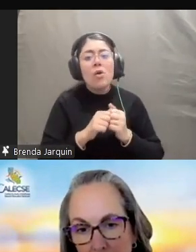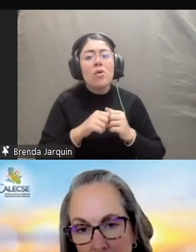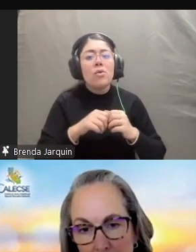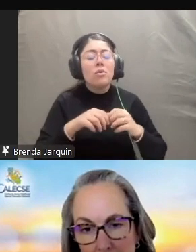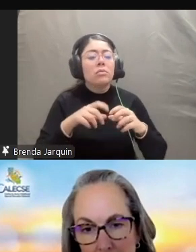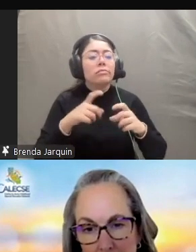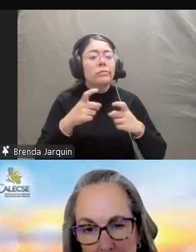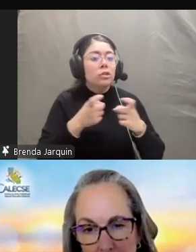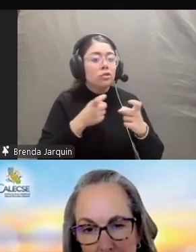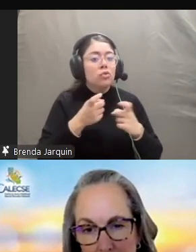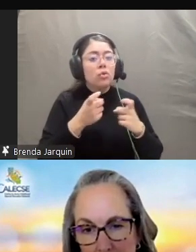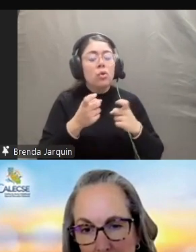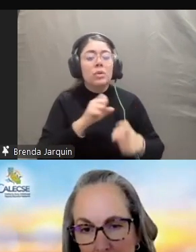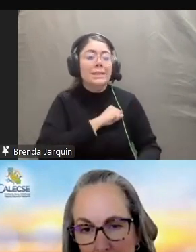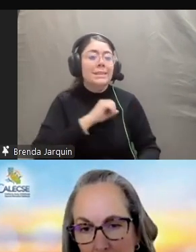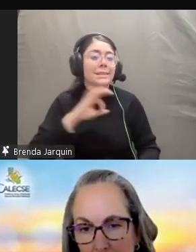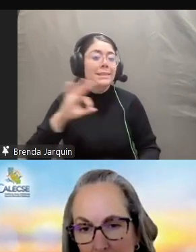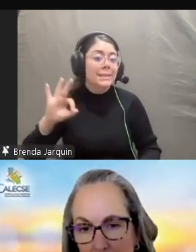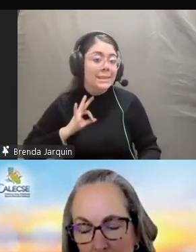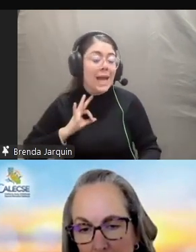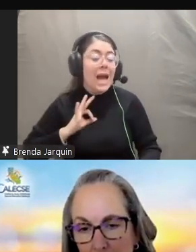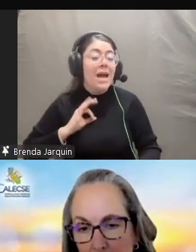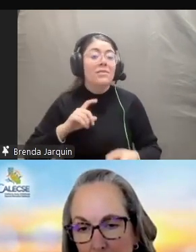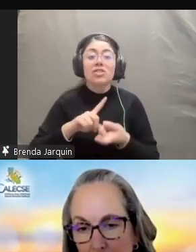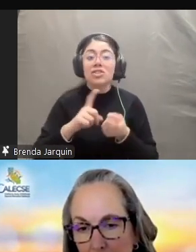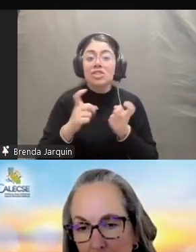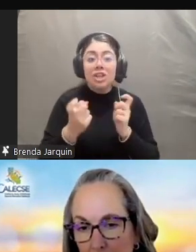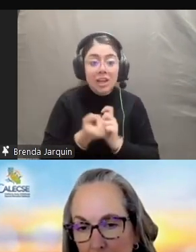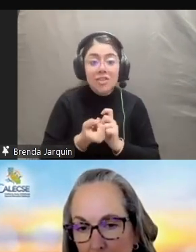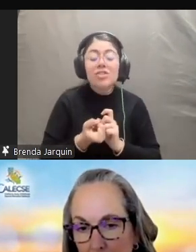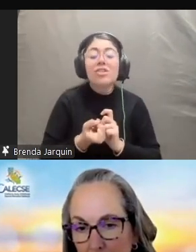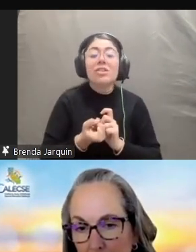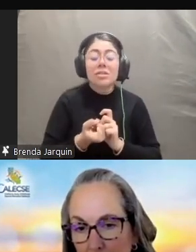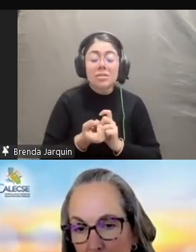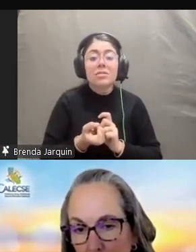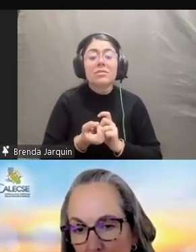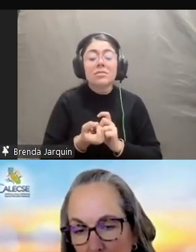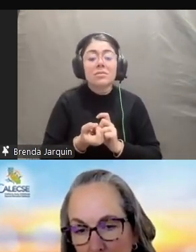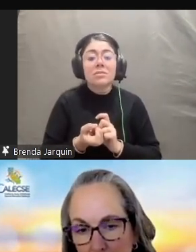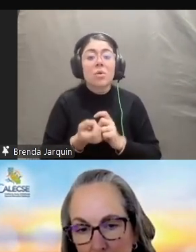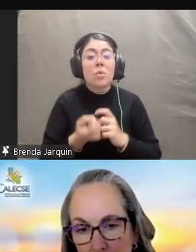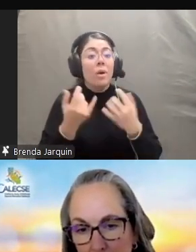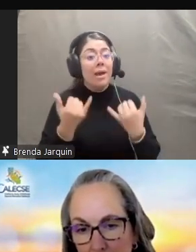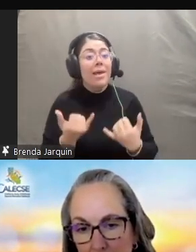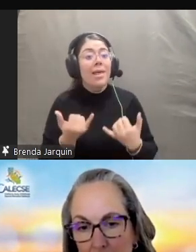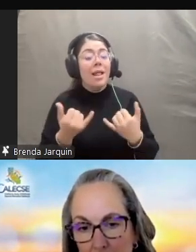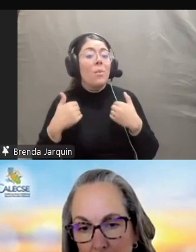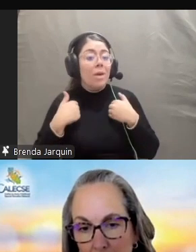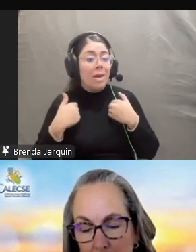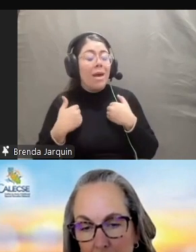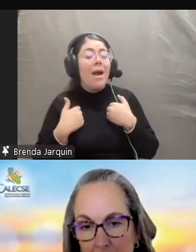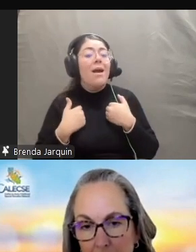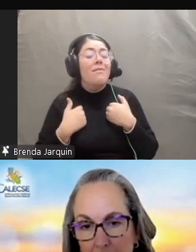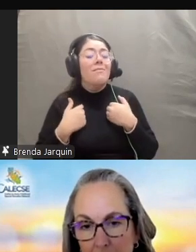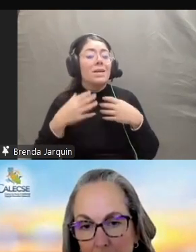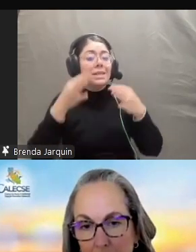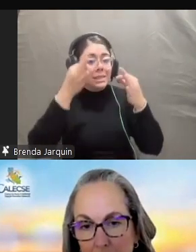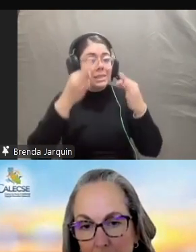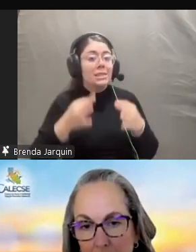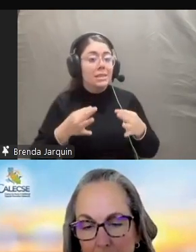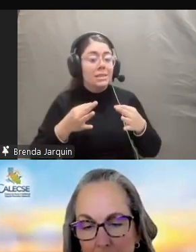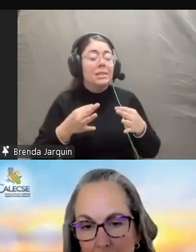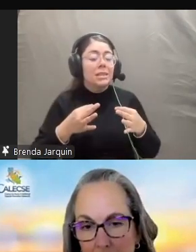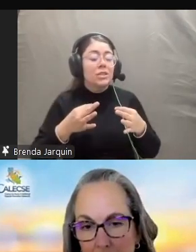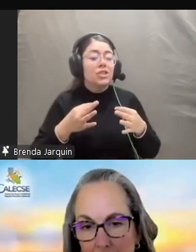We frequently have joint trainings by regional center on our transition referral